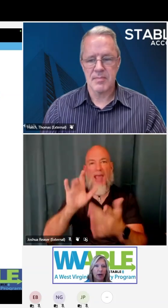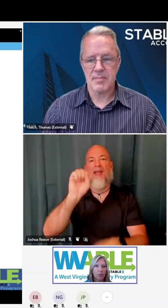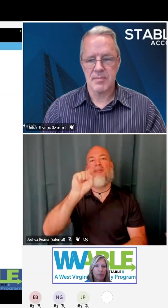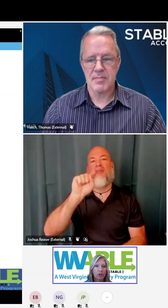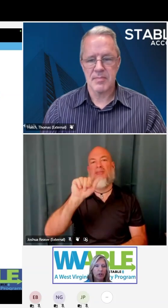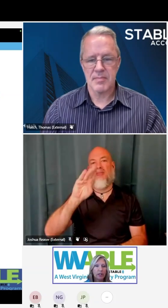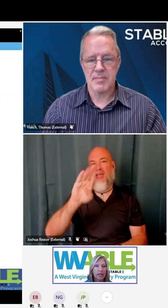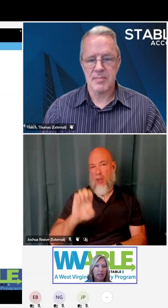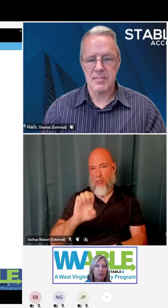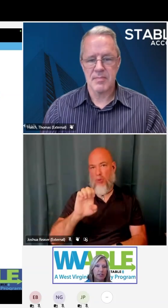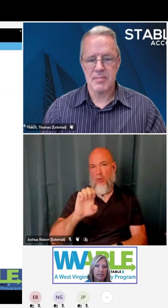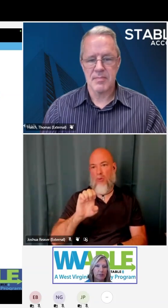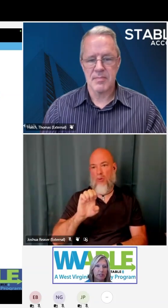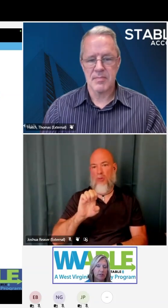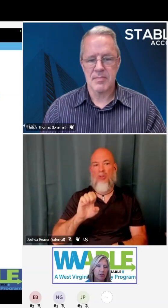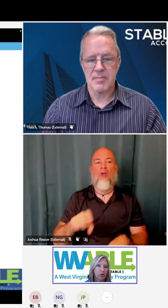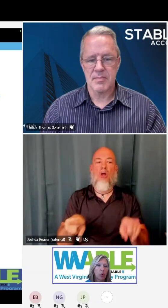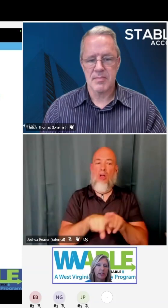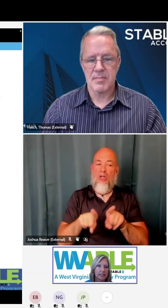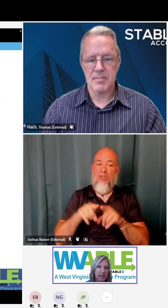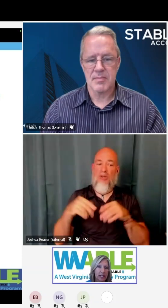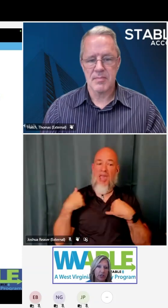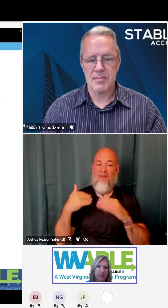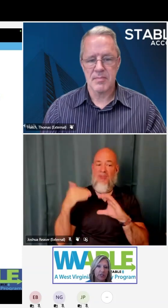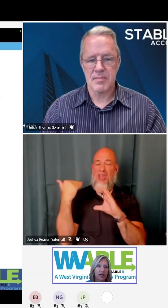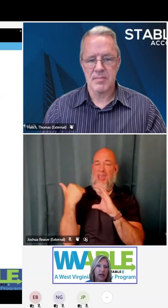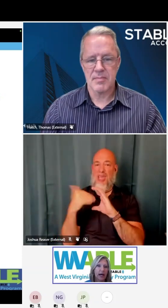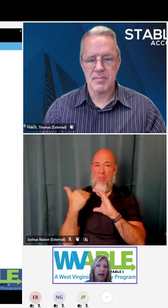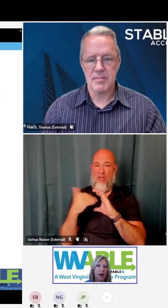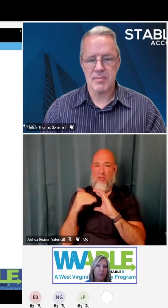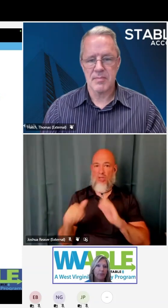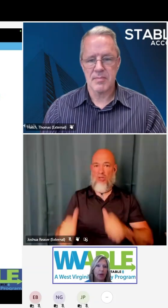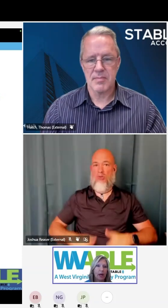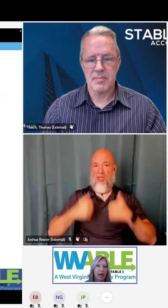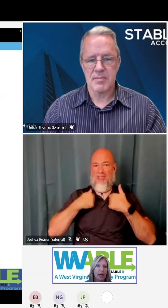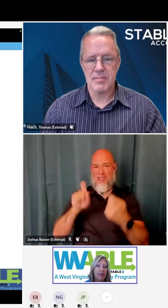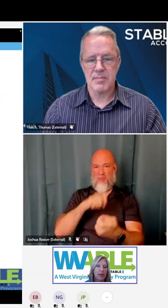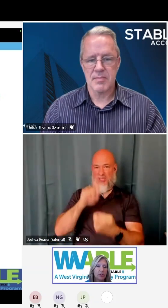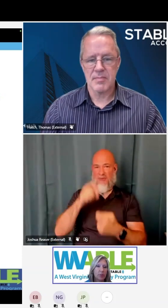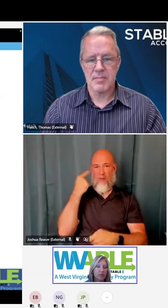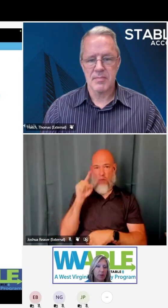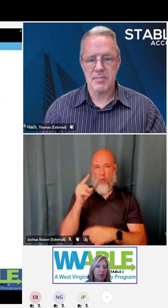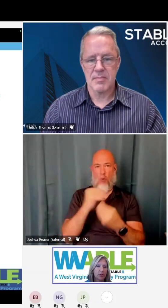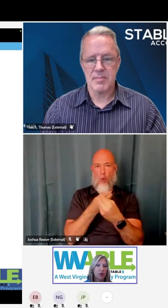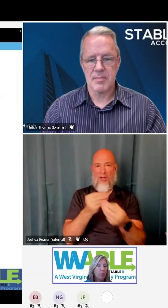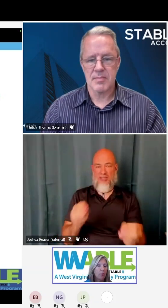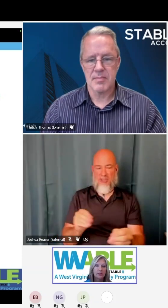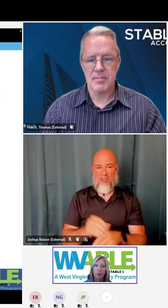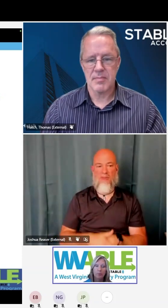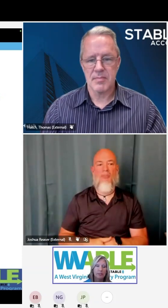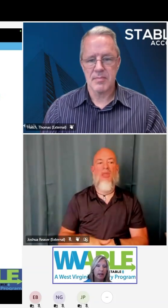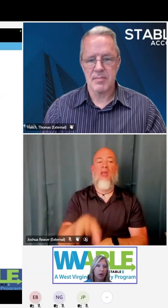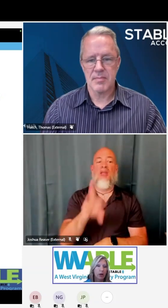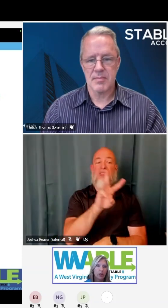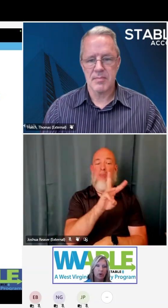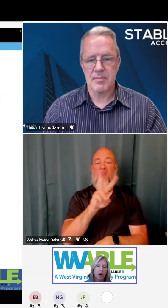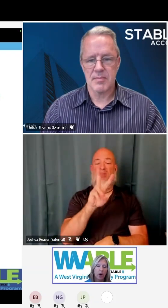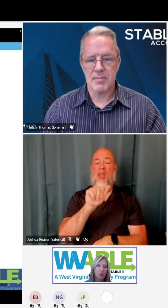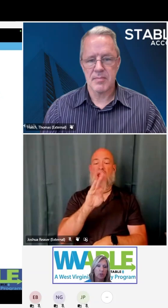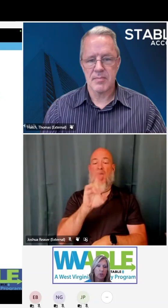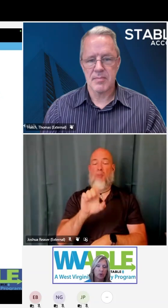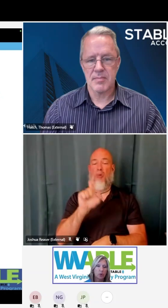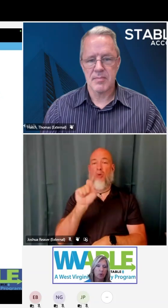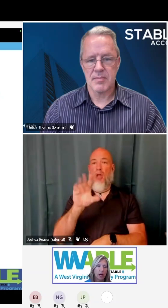have, we've included an email address that's specific for organizations. And And then WVABLE.com is the website where